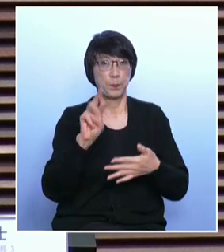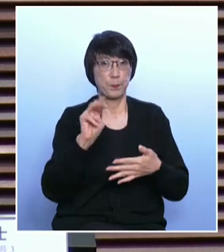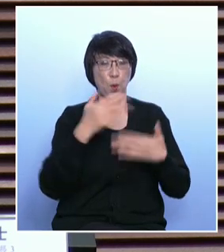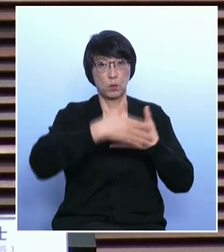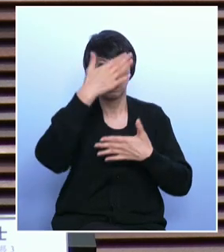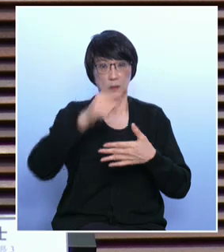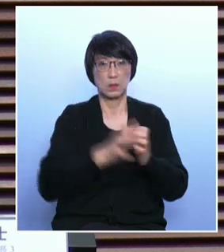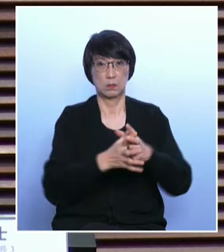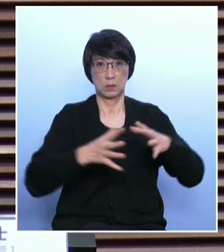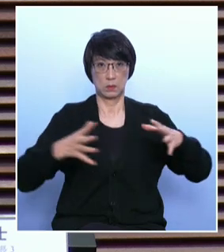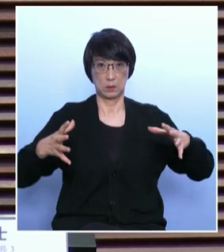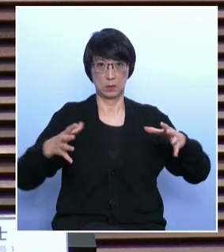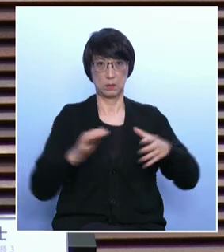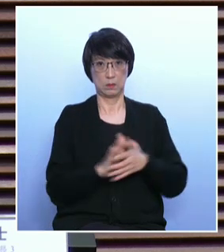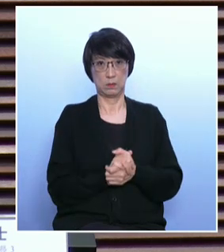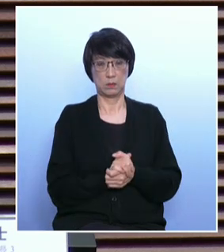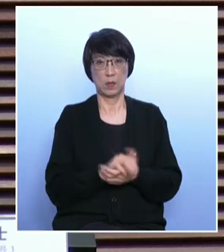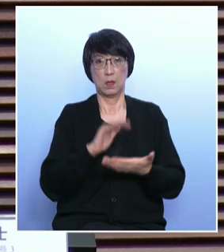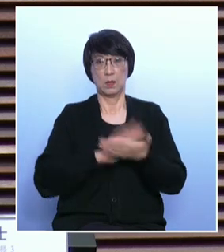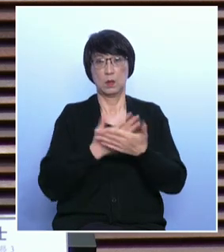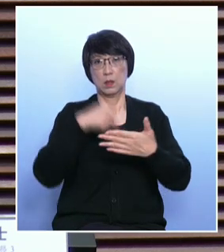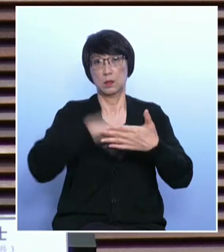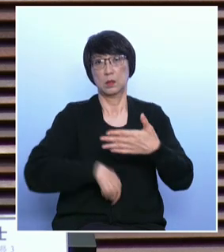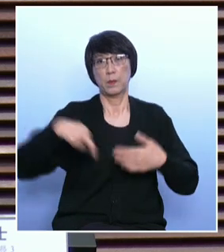$130 million were spent on expanding